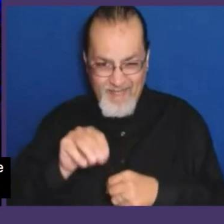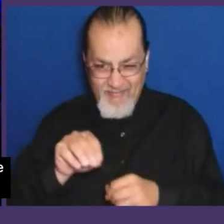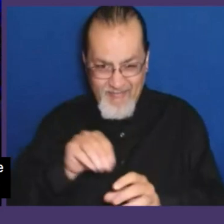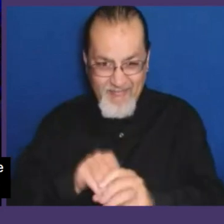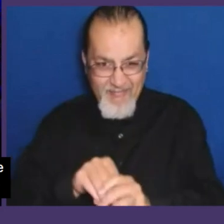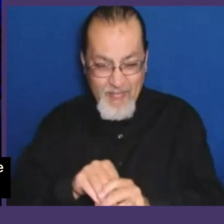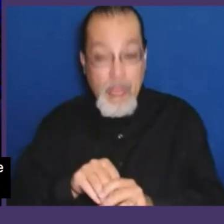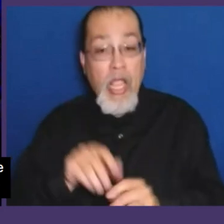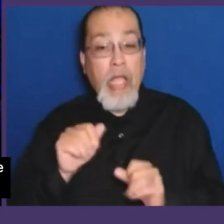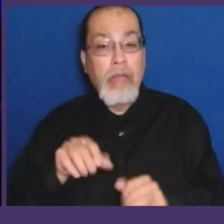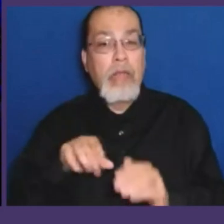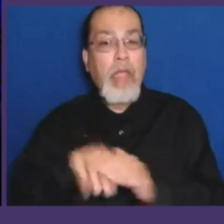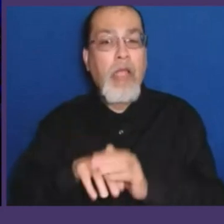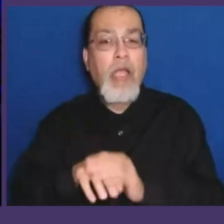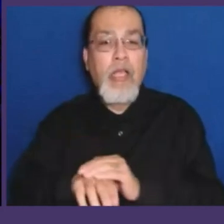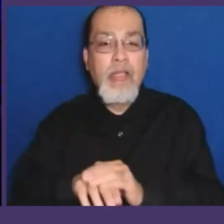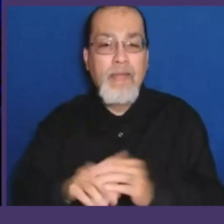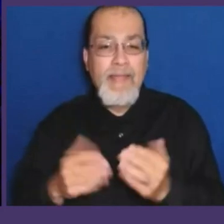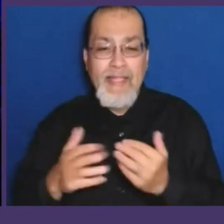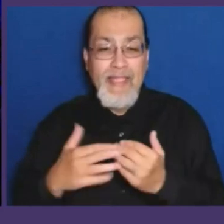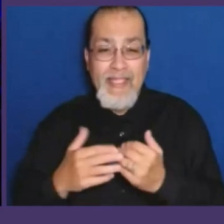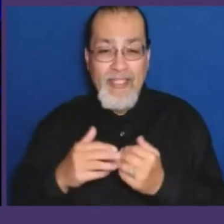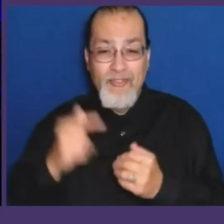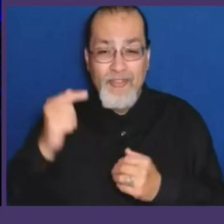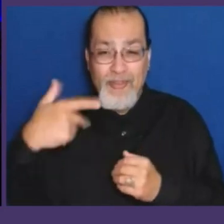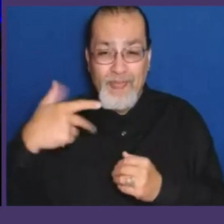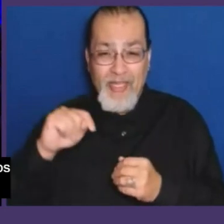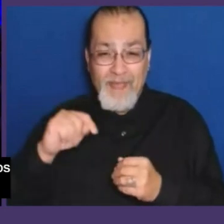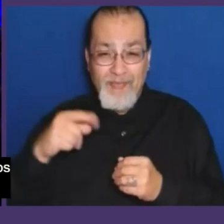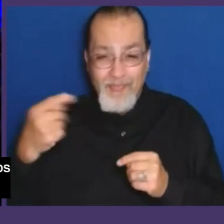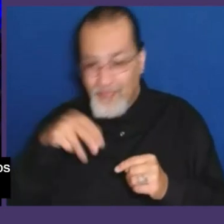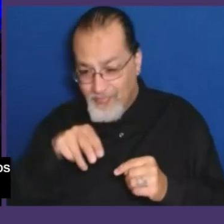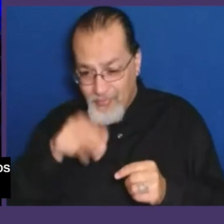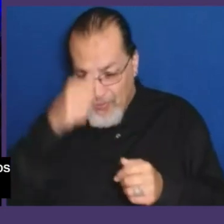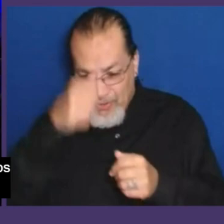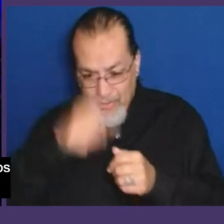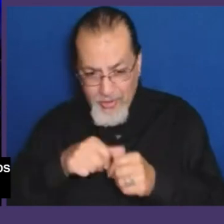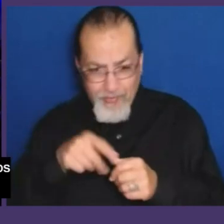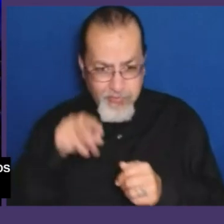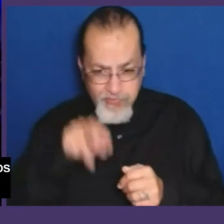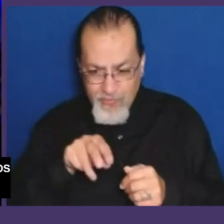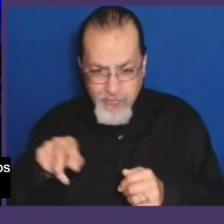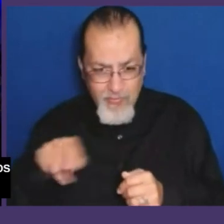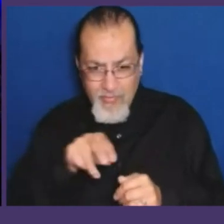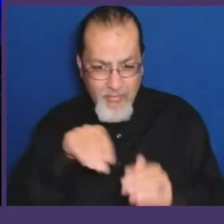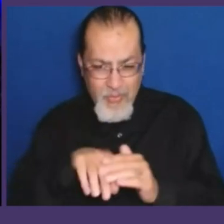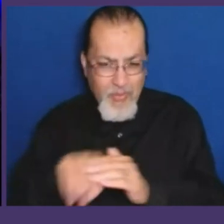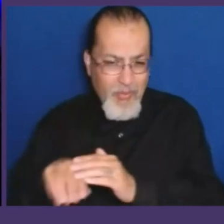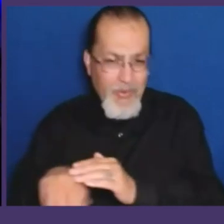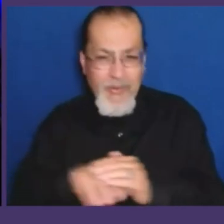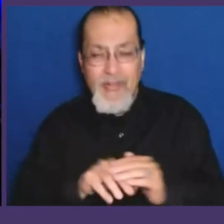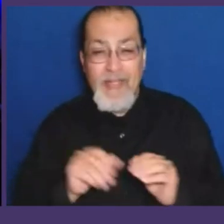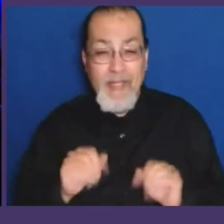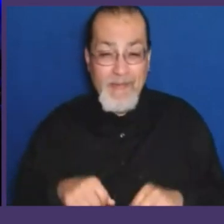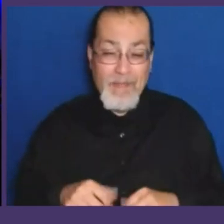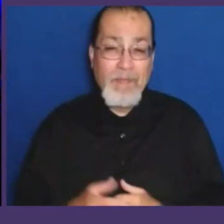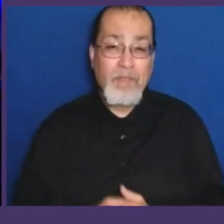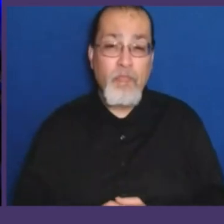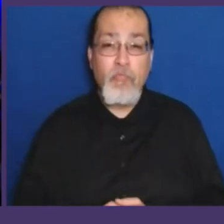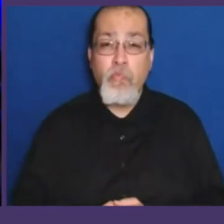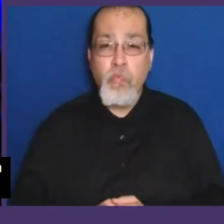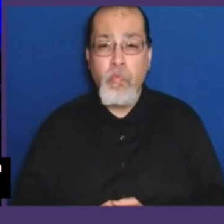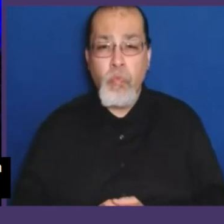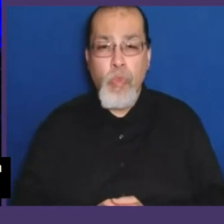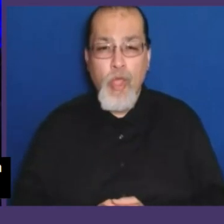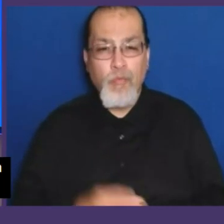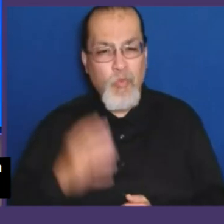remember anything that is inside its context window. So that's kind of how I would compare those two. And the reason I bring all of this up is because I think to a large